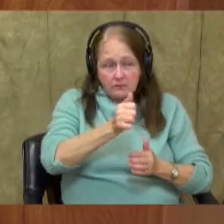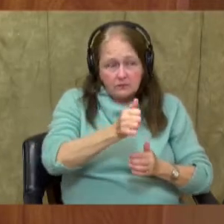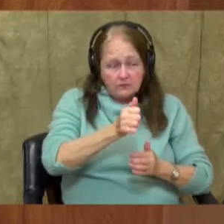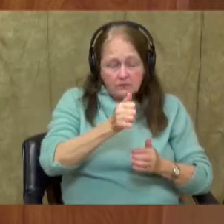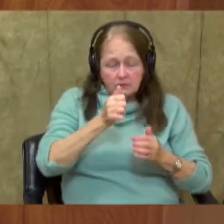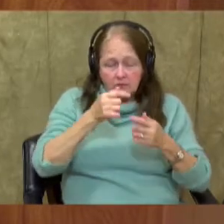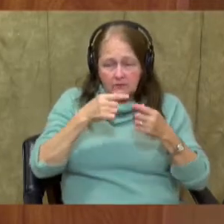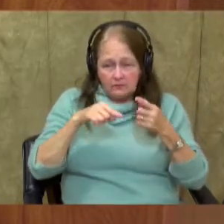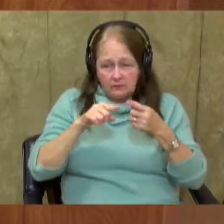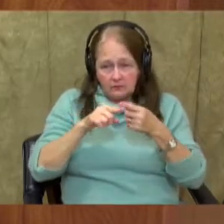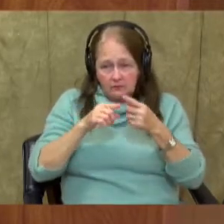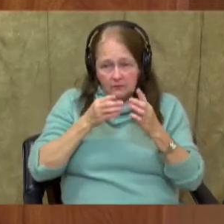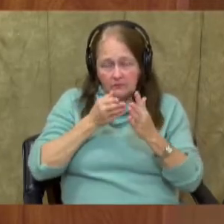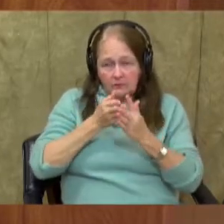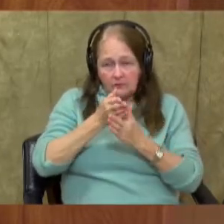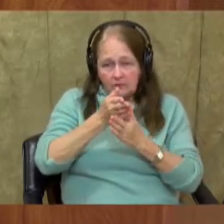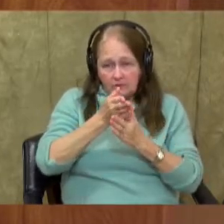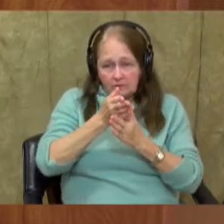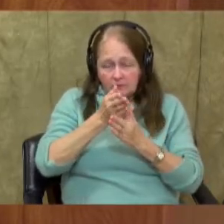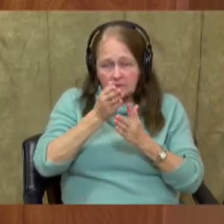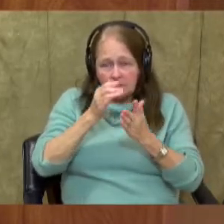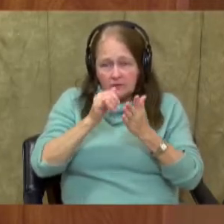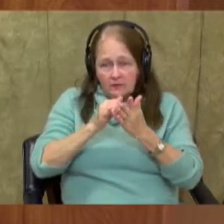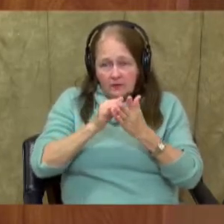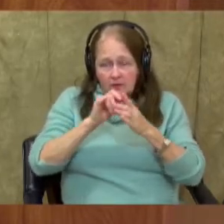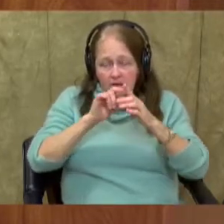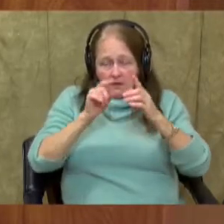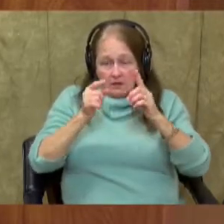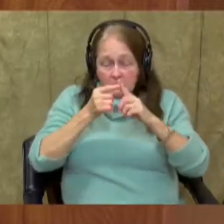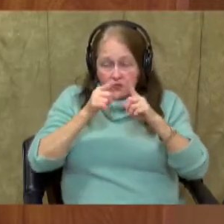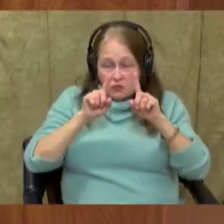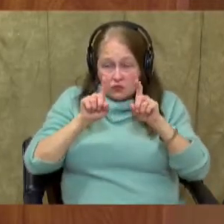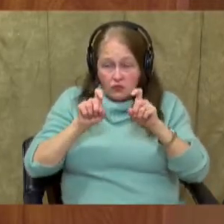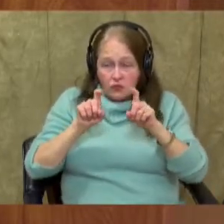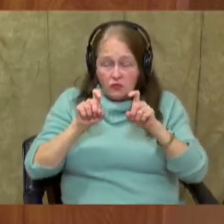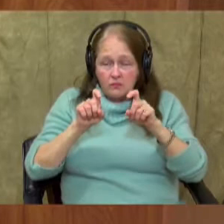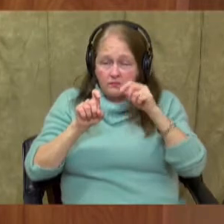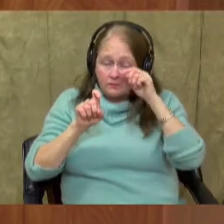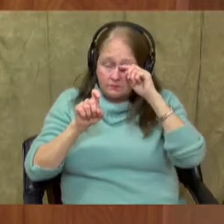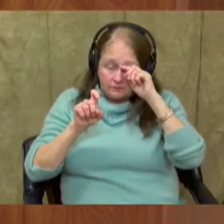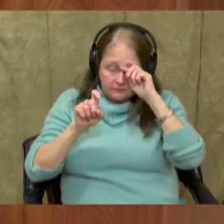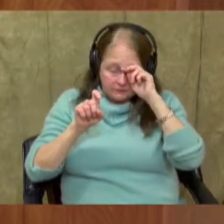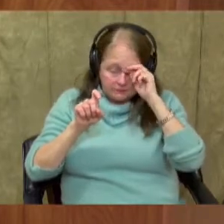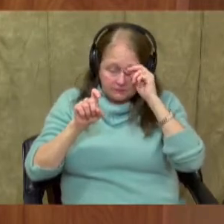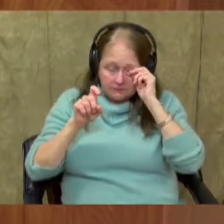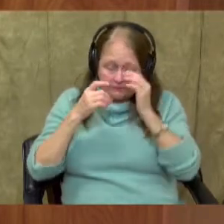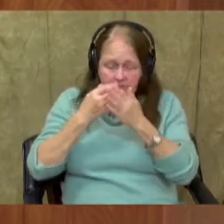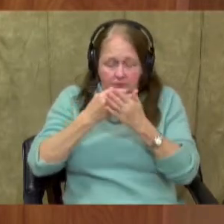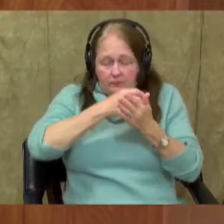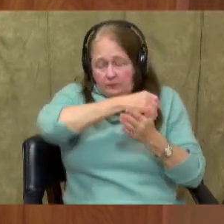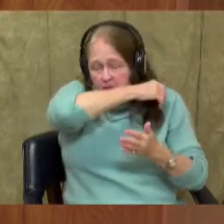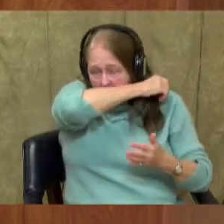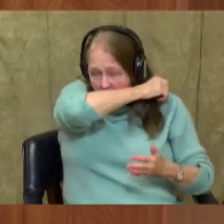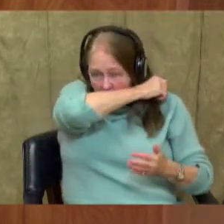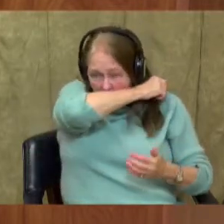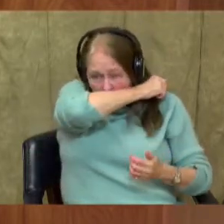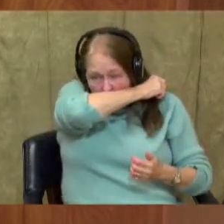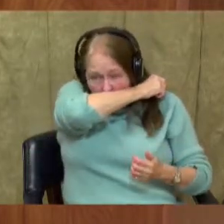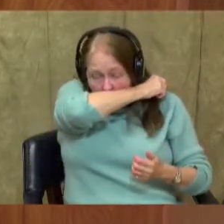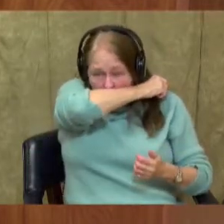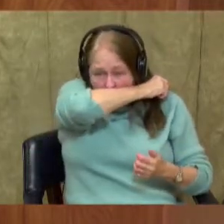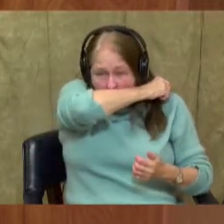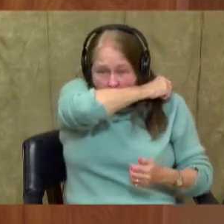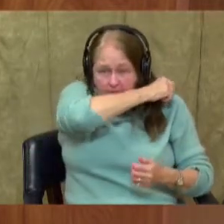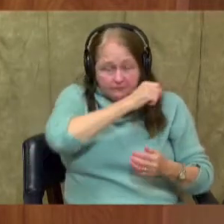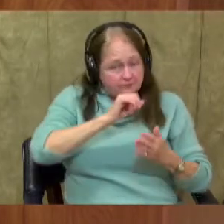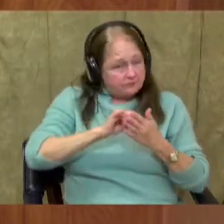our way through this unit. First question is, which details, facts, or evidence do the authors